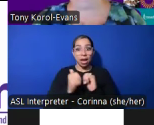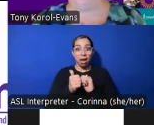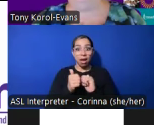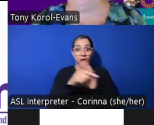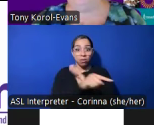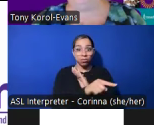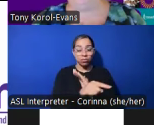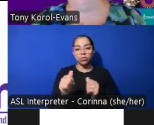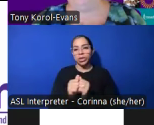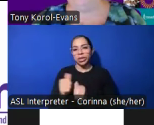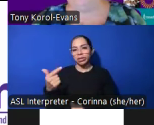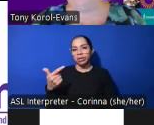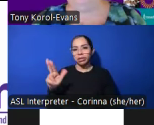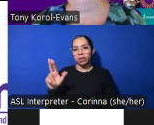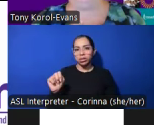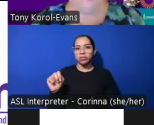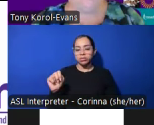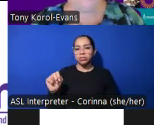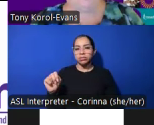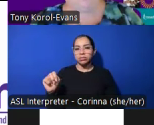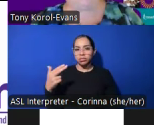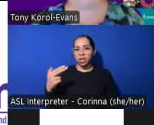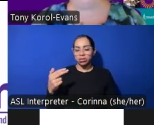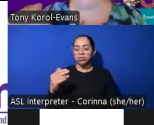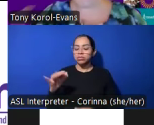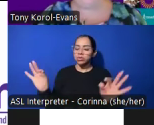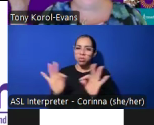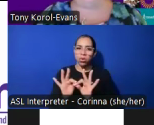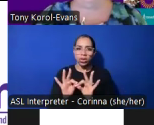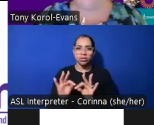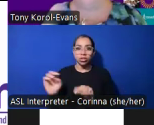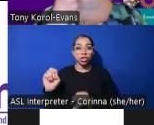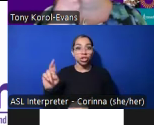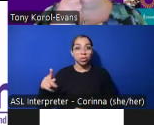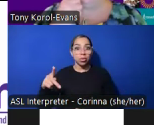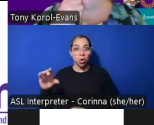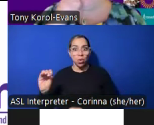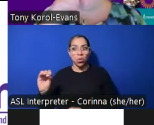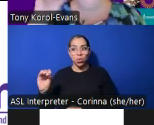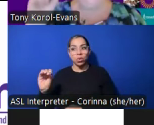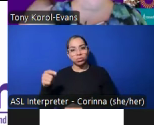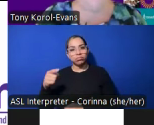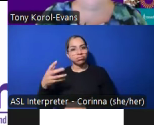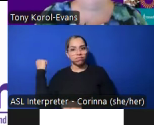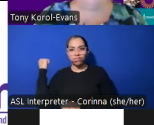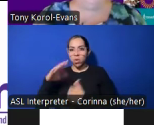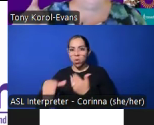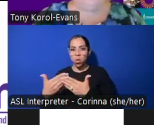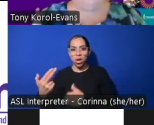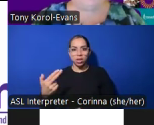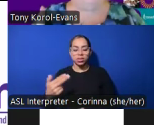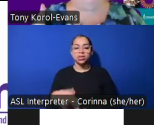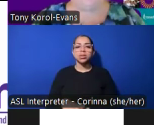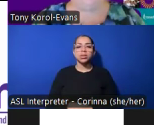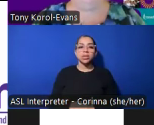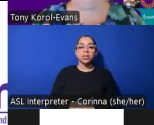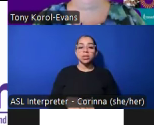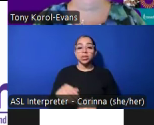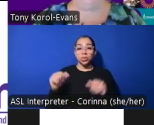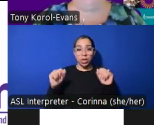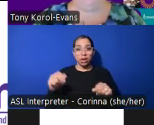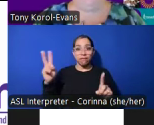is very important. But it's still the same order until you get to that ERPO. That ERPO is different. Also, you can file a